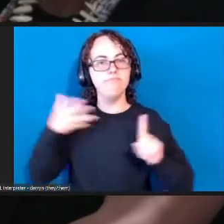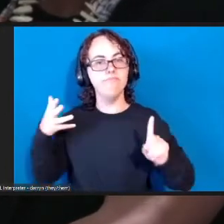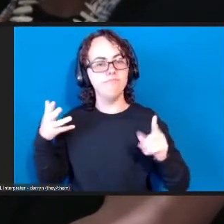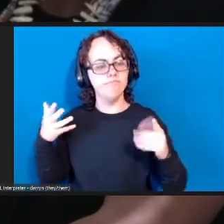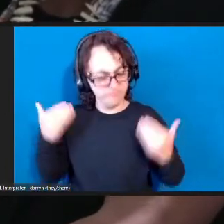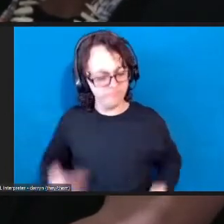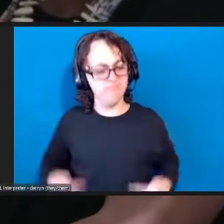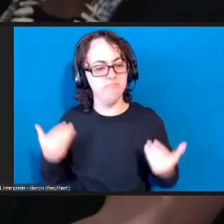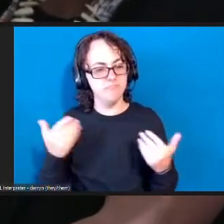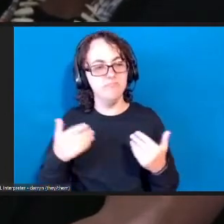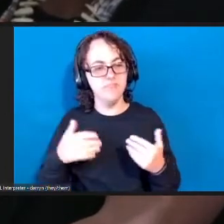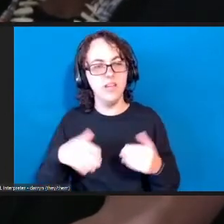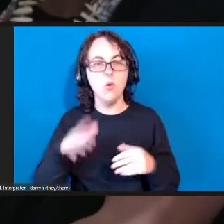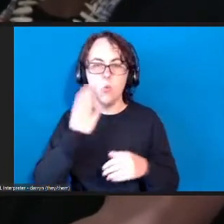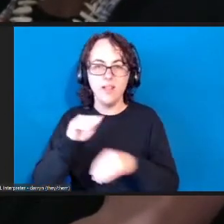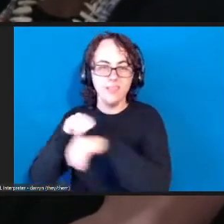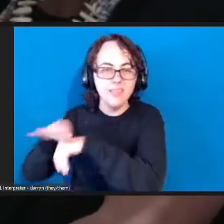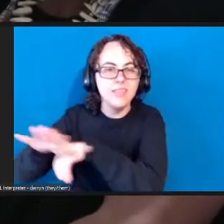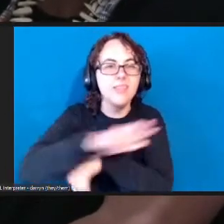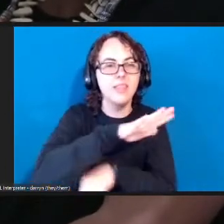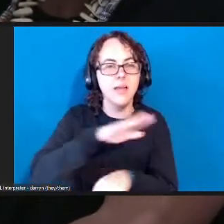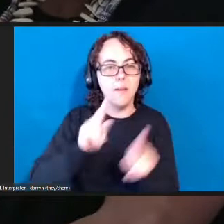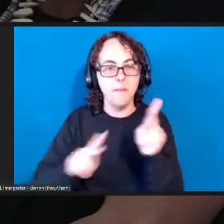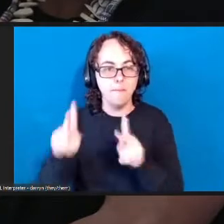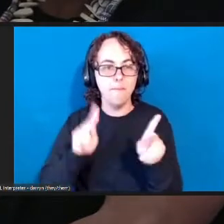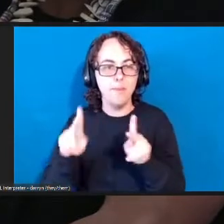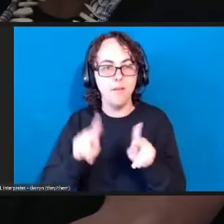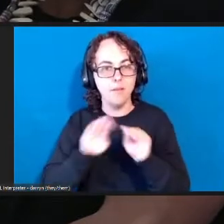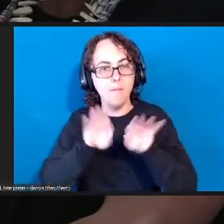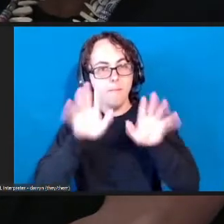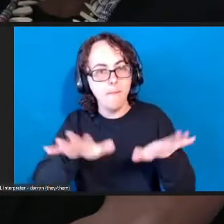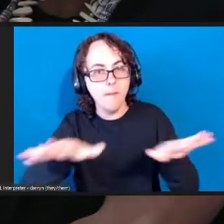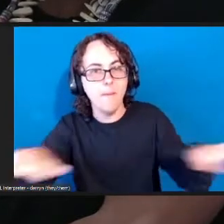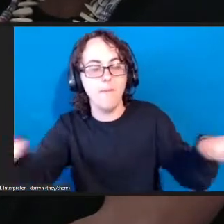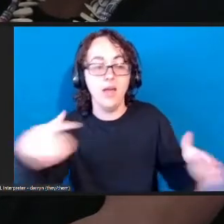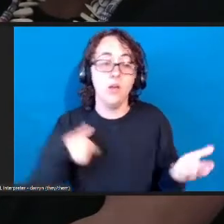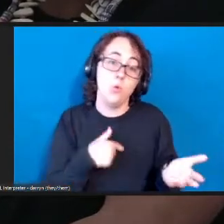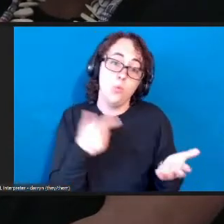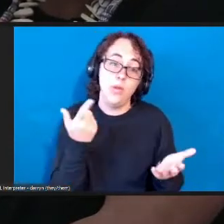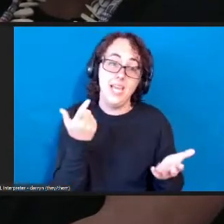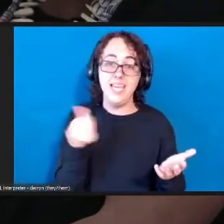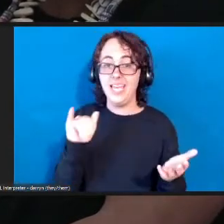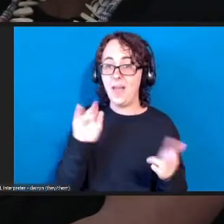that they build. We as gay people, we get to choose our family, right?